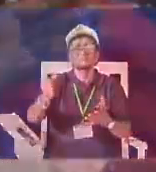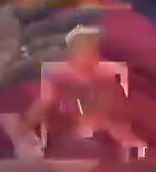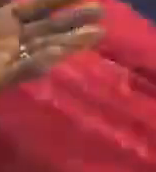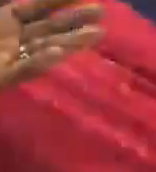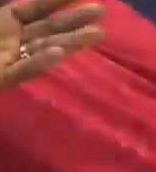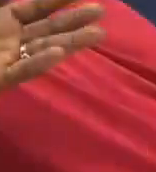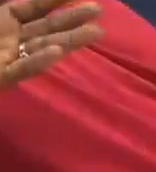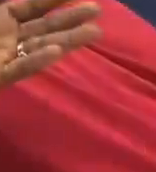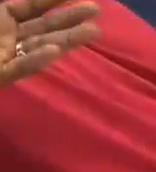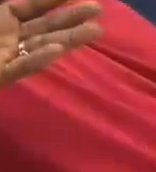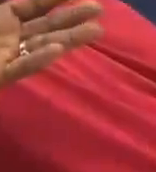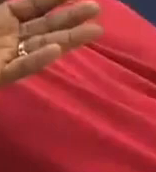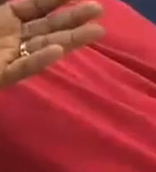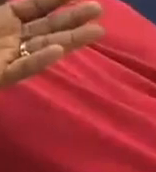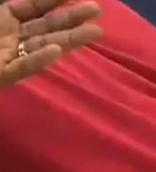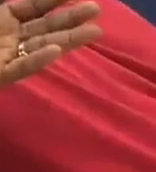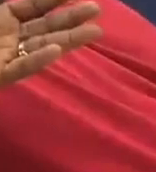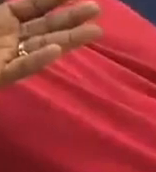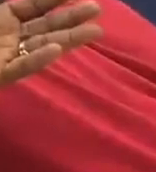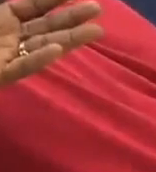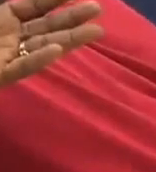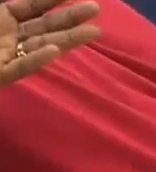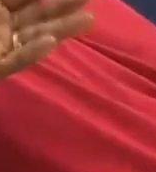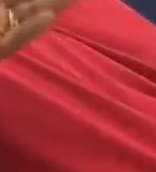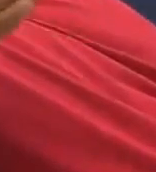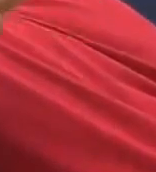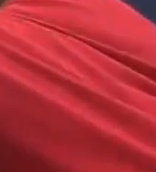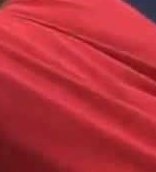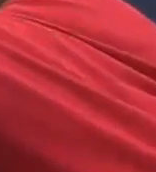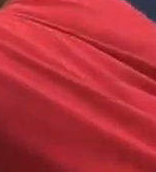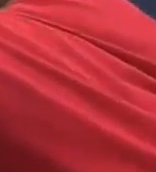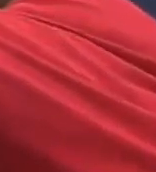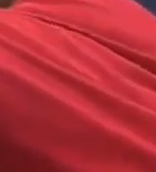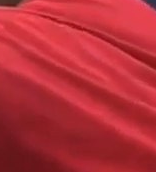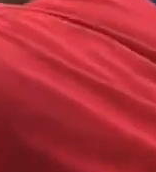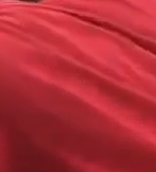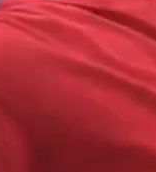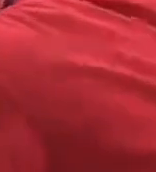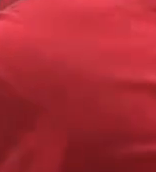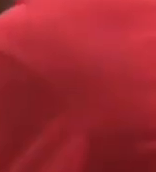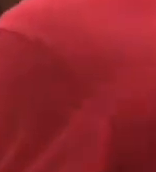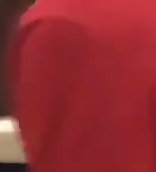In Jesus' marvelous name, we have prayed.